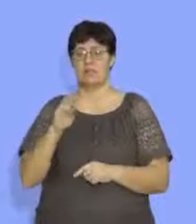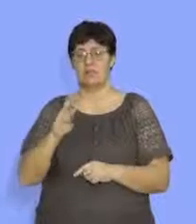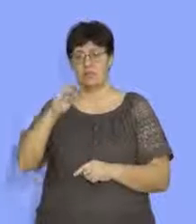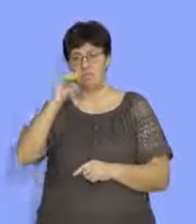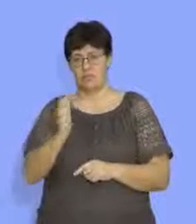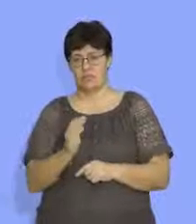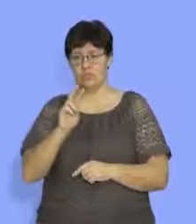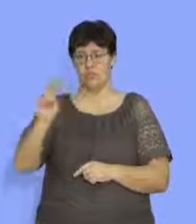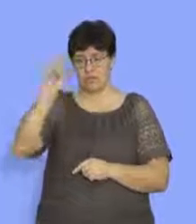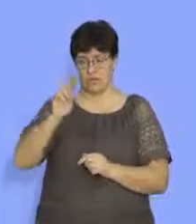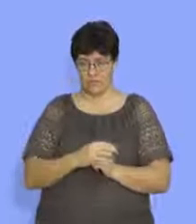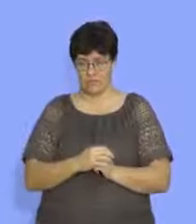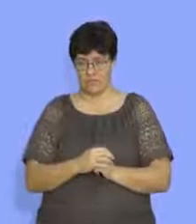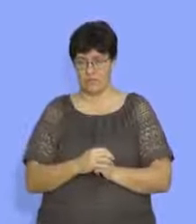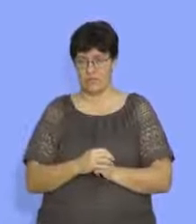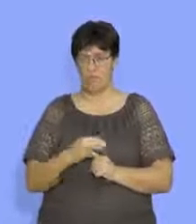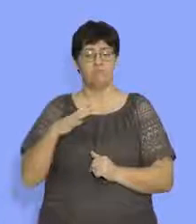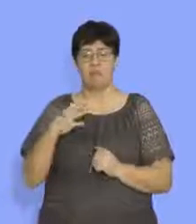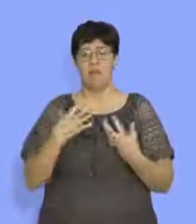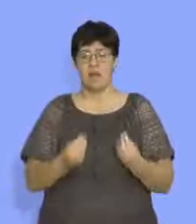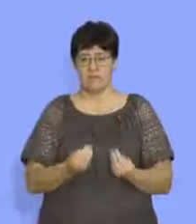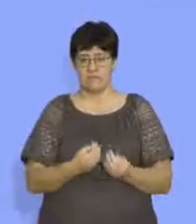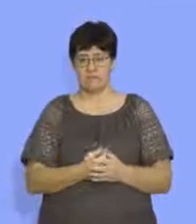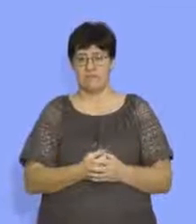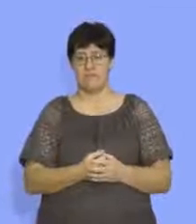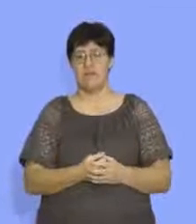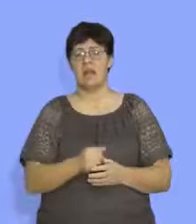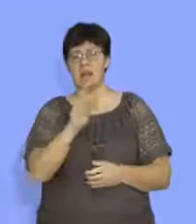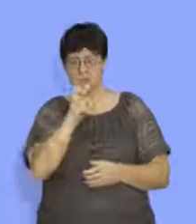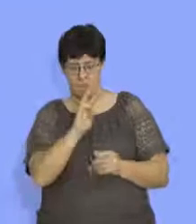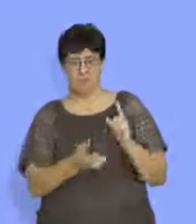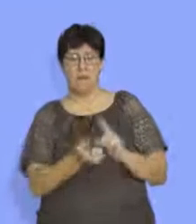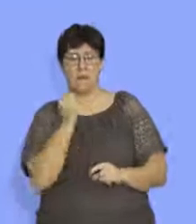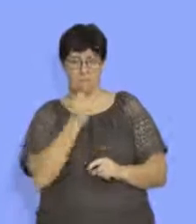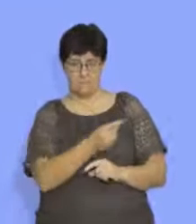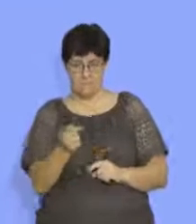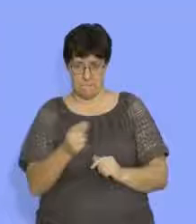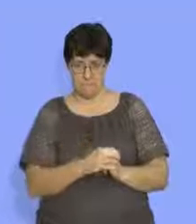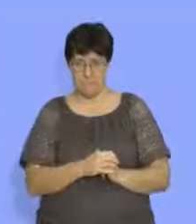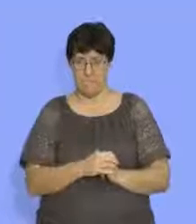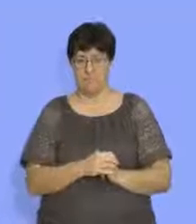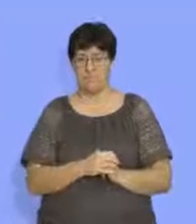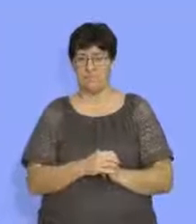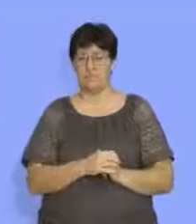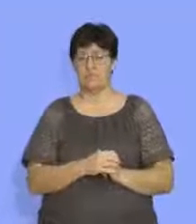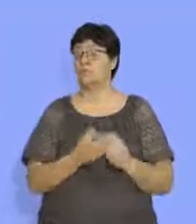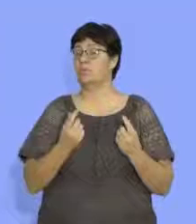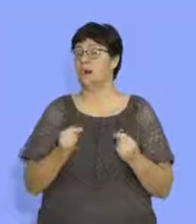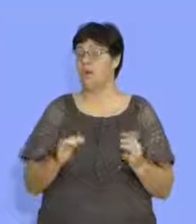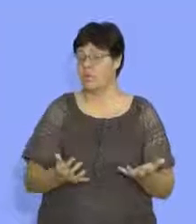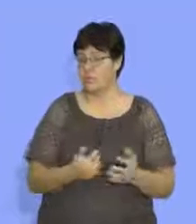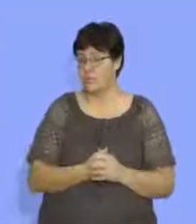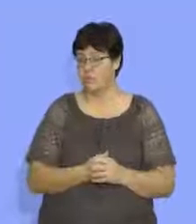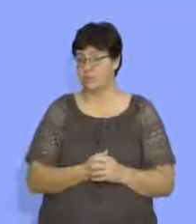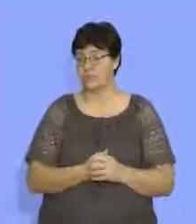width all squared. So the only thing I have is W that I'm going to use to find all the dimensions. So to do